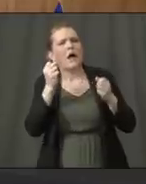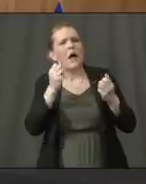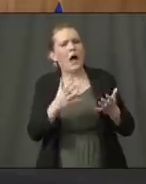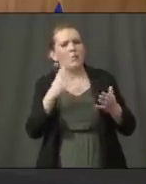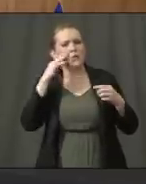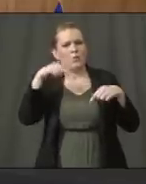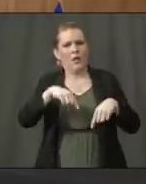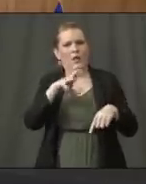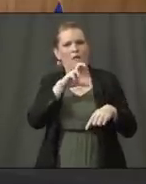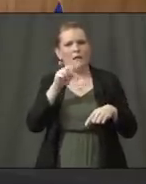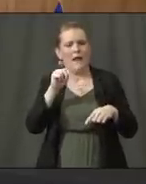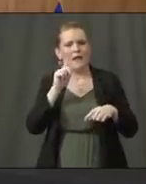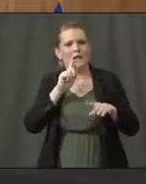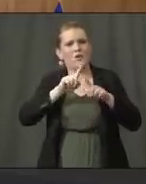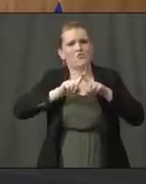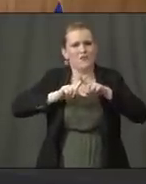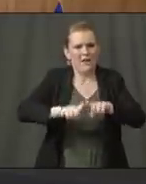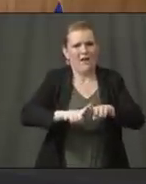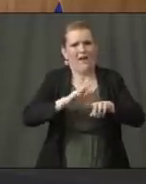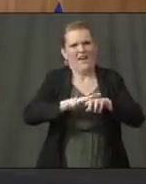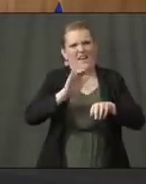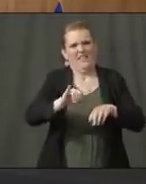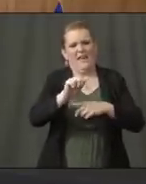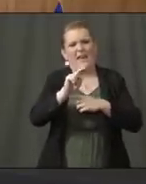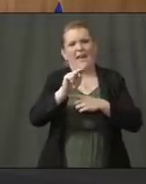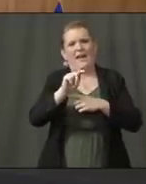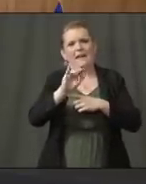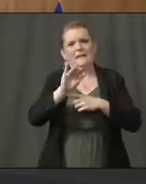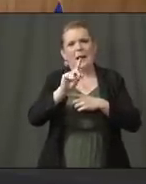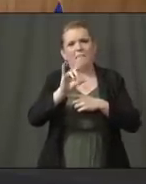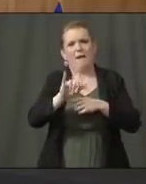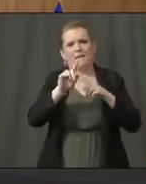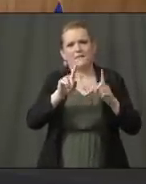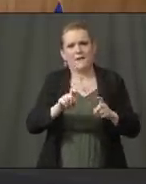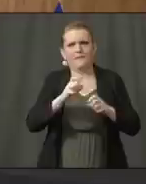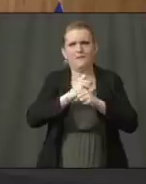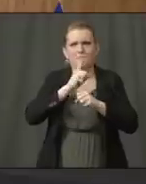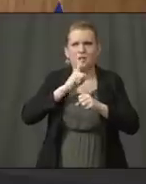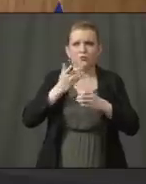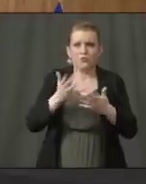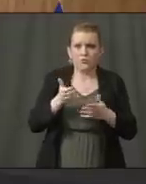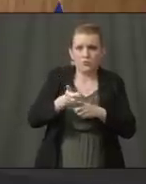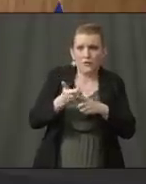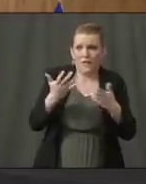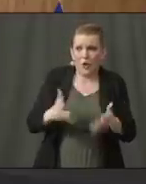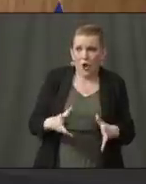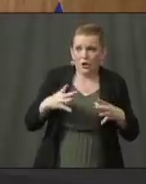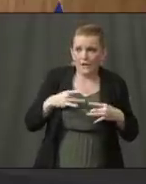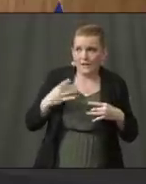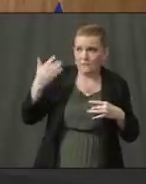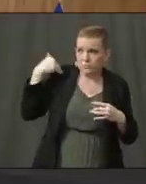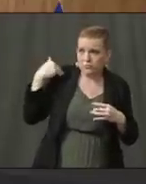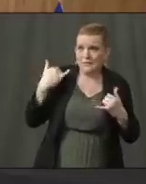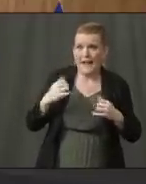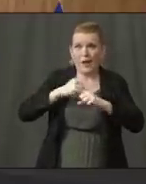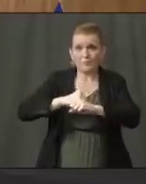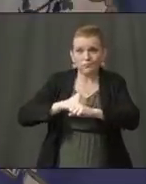of antibody testing to make the decision on easing restrictions? I